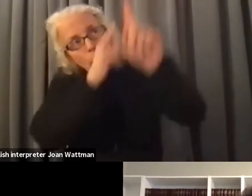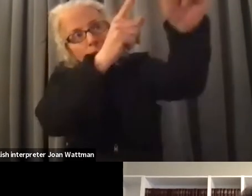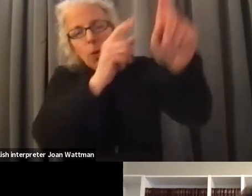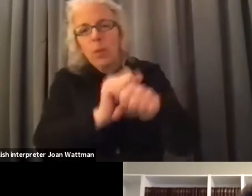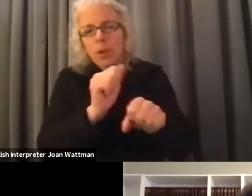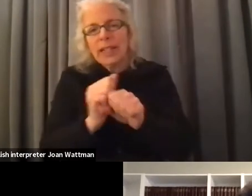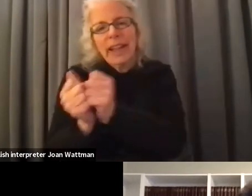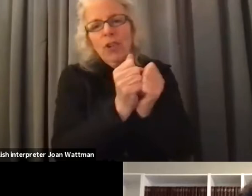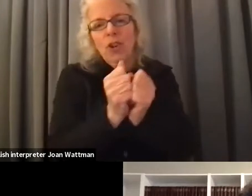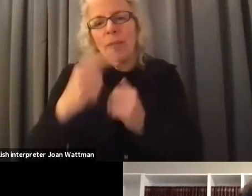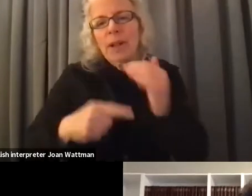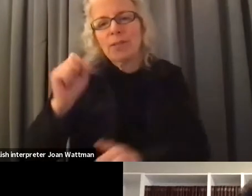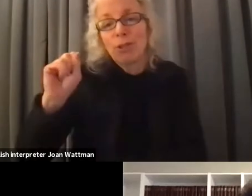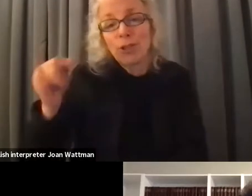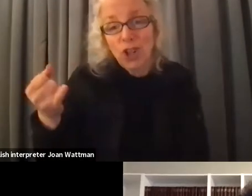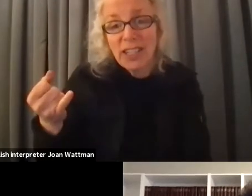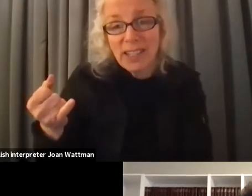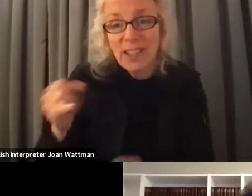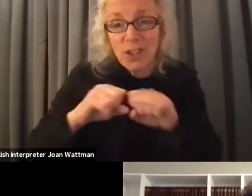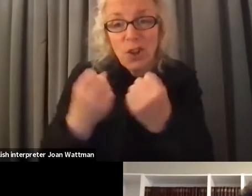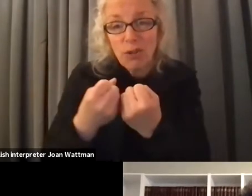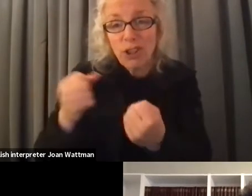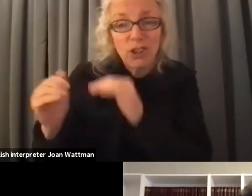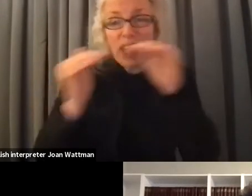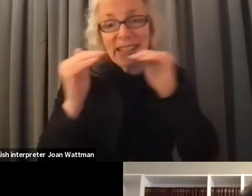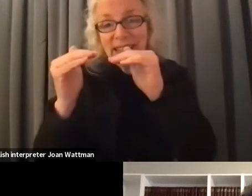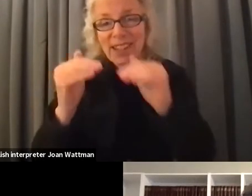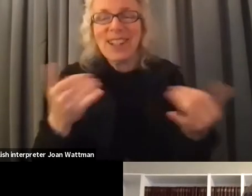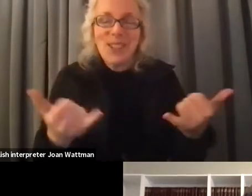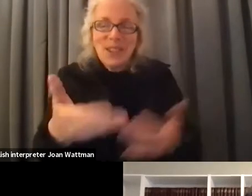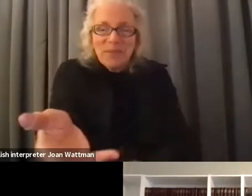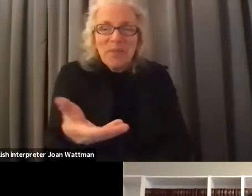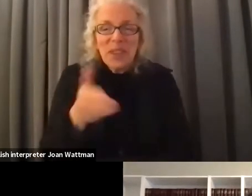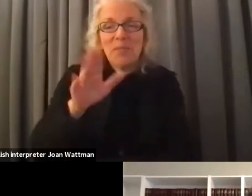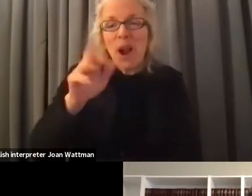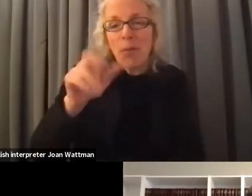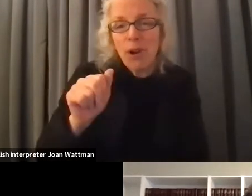join me in doing a warm welcome to Dr. Barbara Ransby.